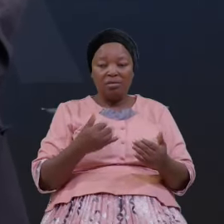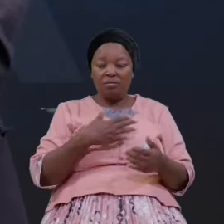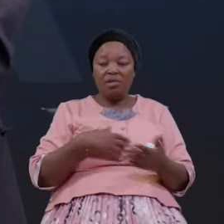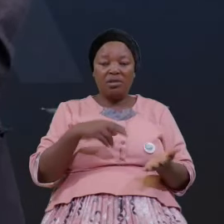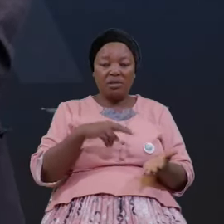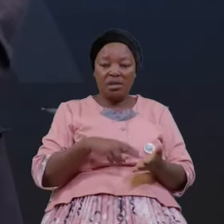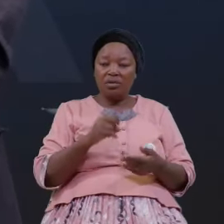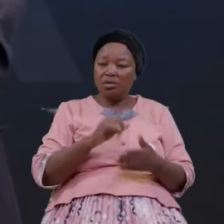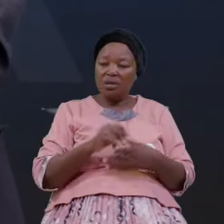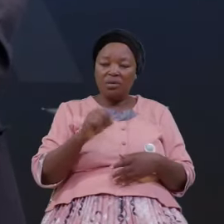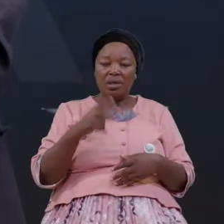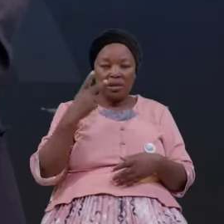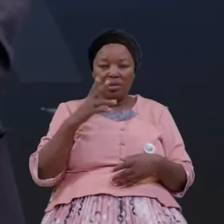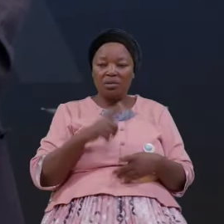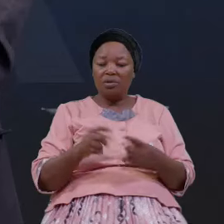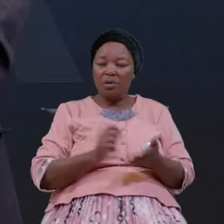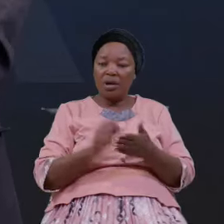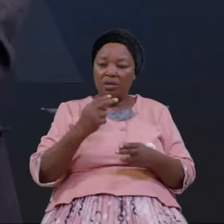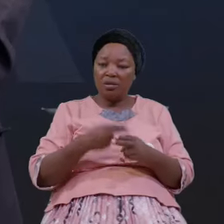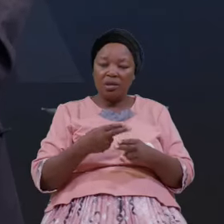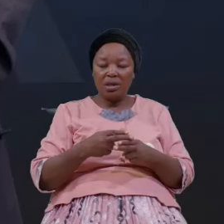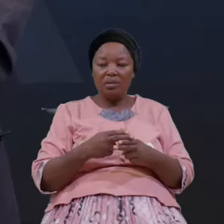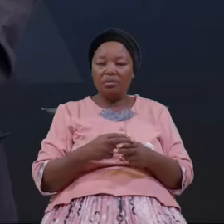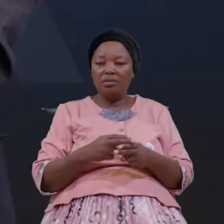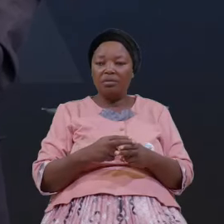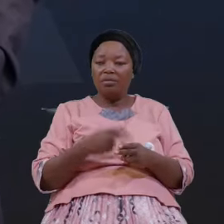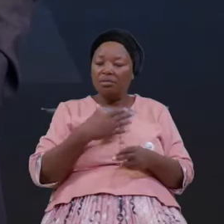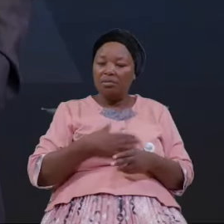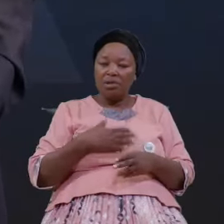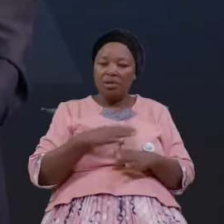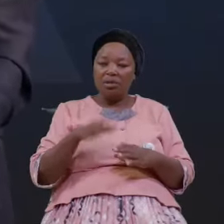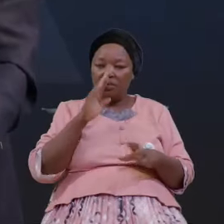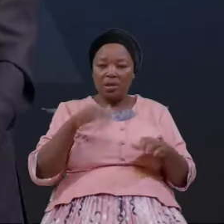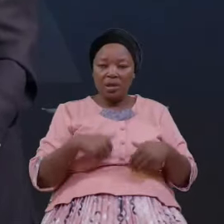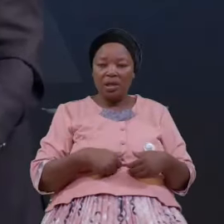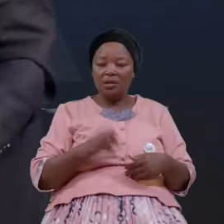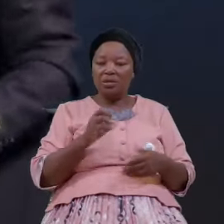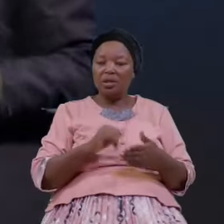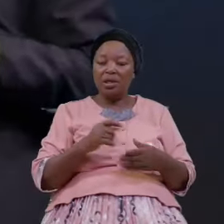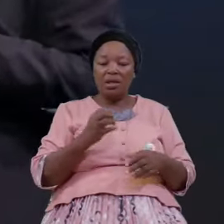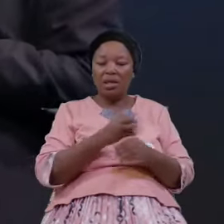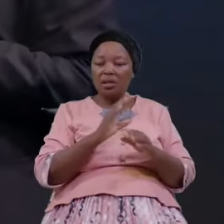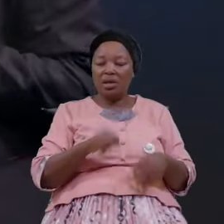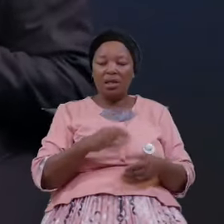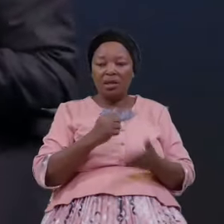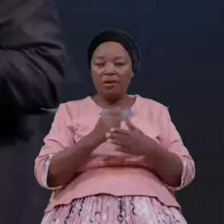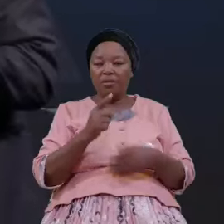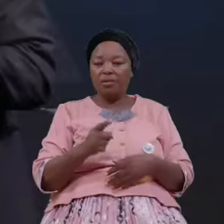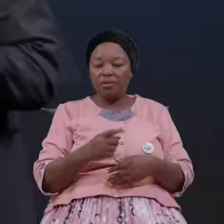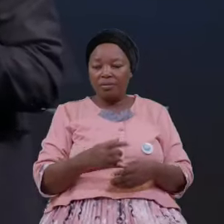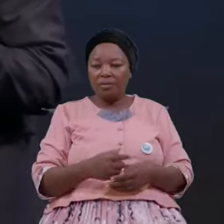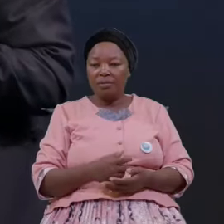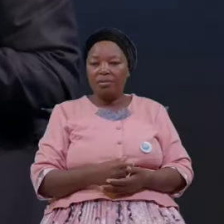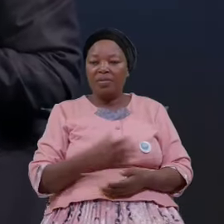up. Don't be tired, so that the counselors can attend to you before you sit down.